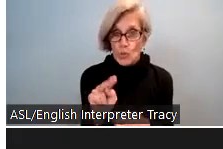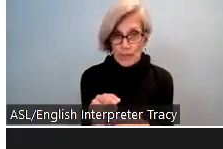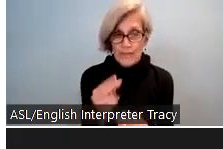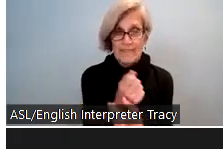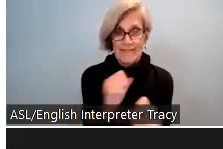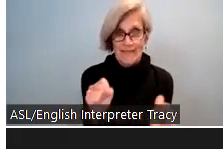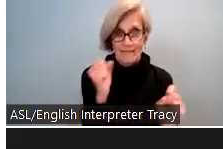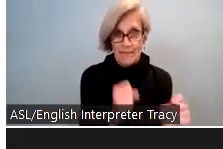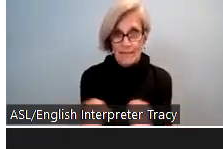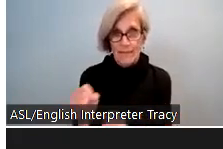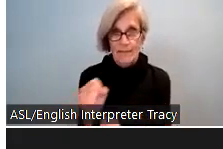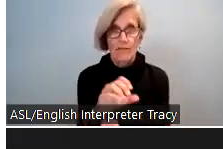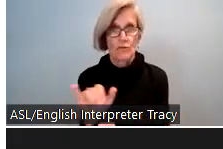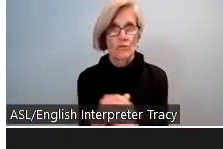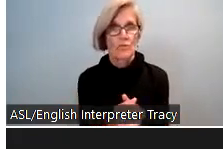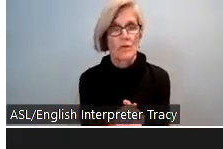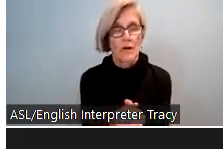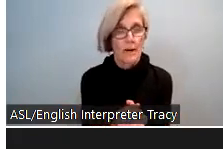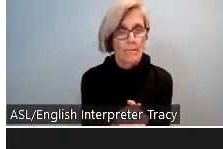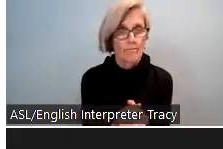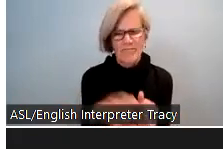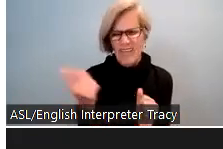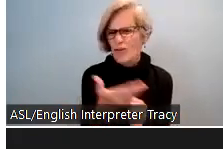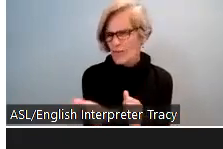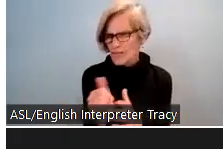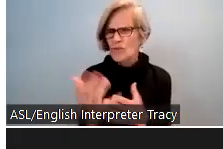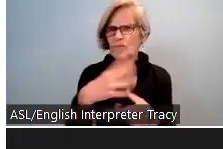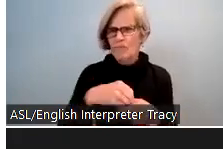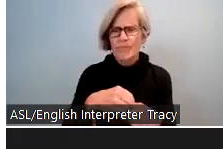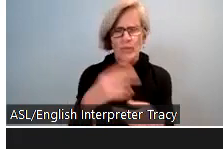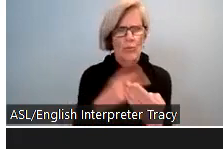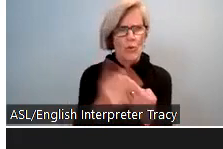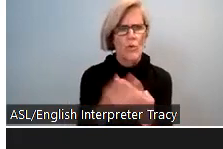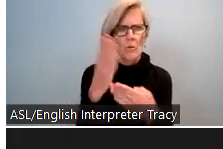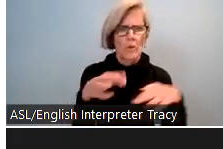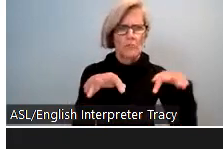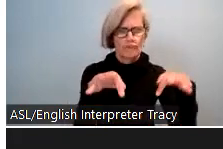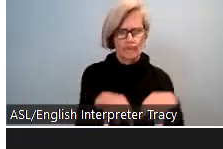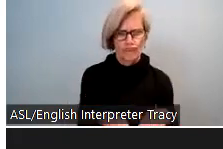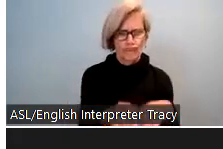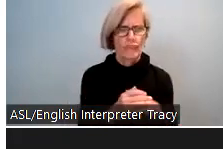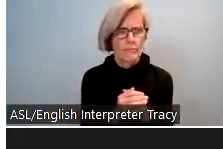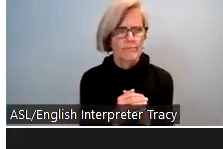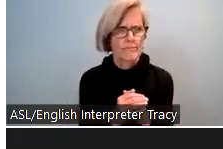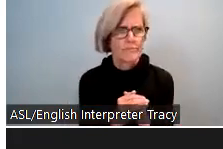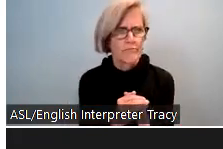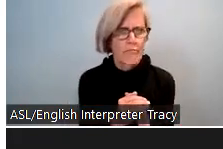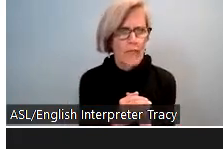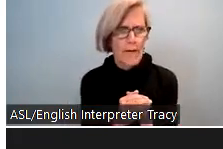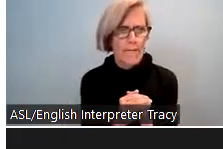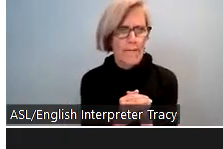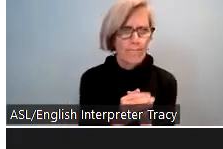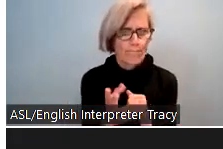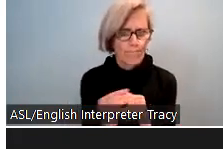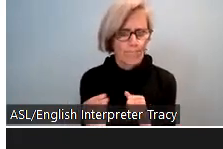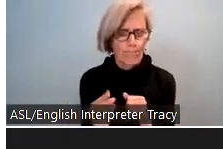there's some other items as part of the overall program that we'll be touching on and giving you some information on. But